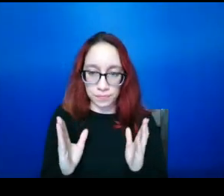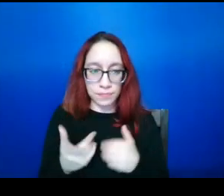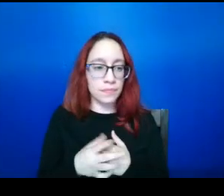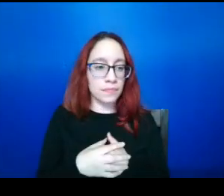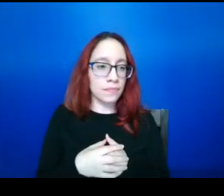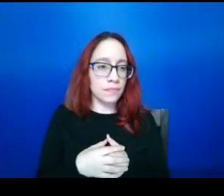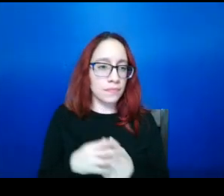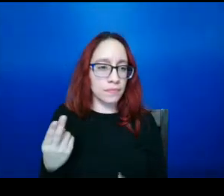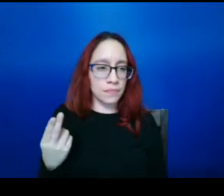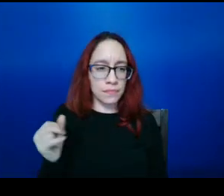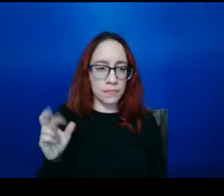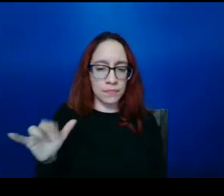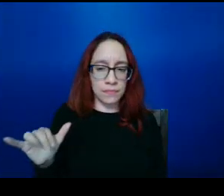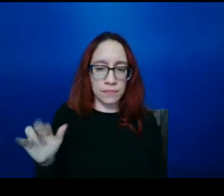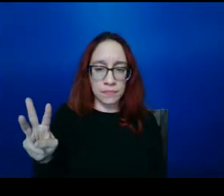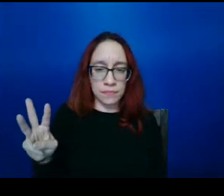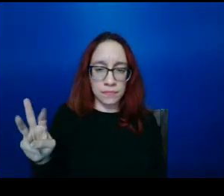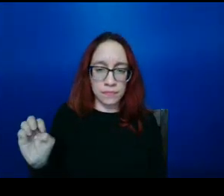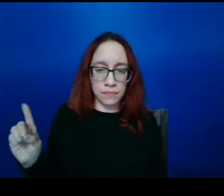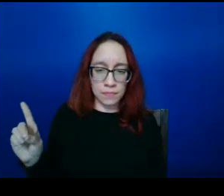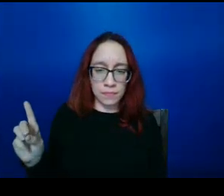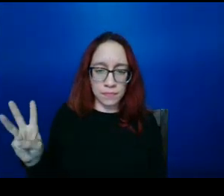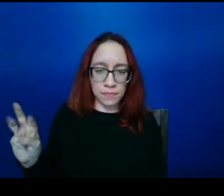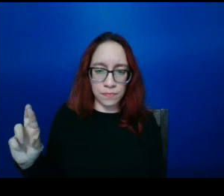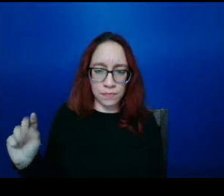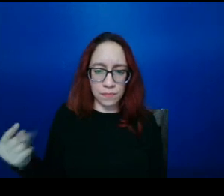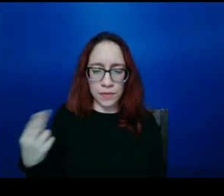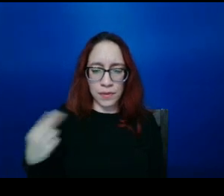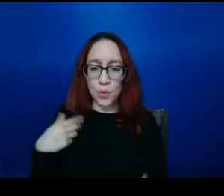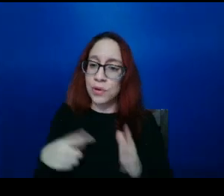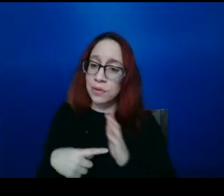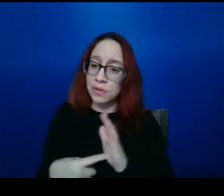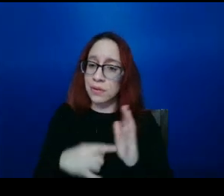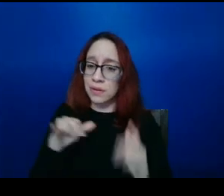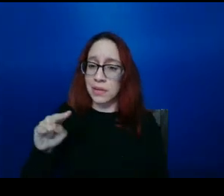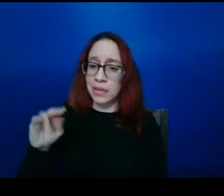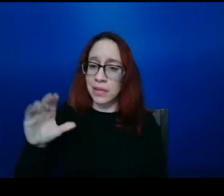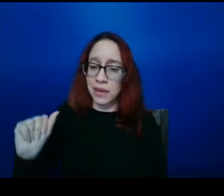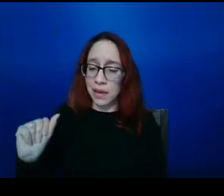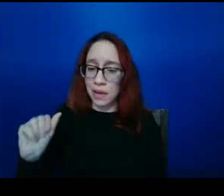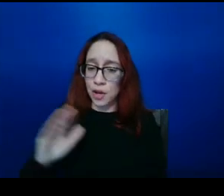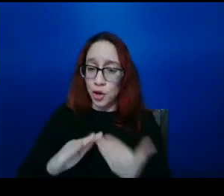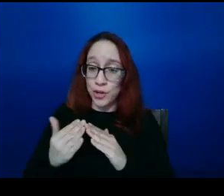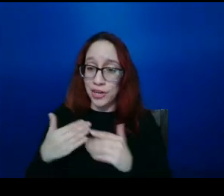Harry Woodworth, again, I'd like to just represent the Inca communities as I'm a director.